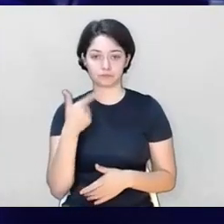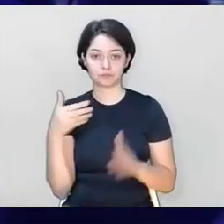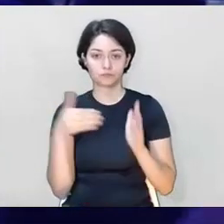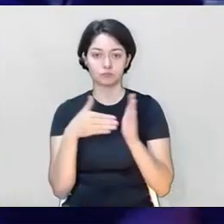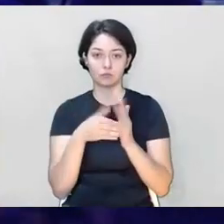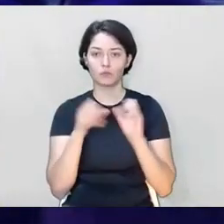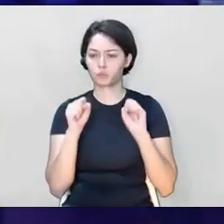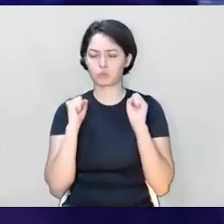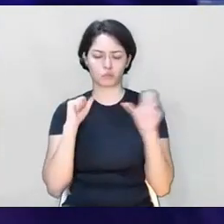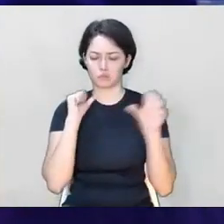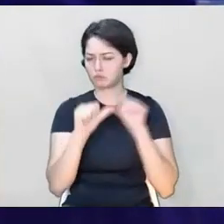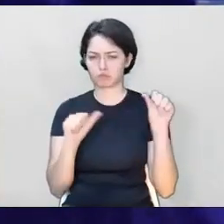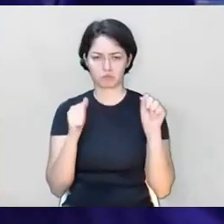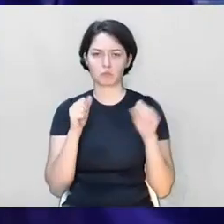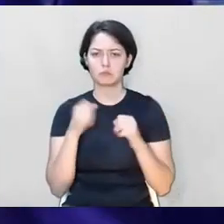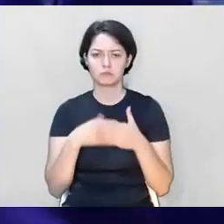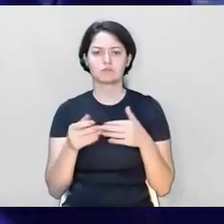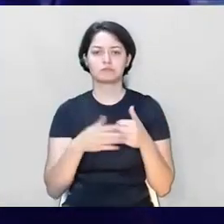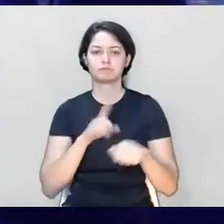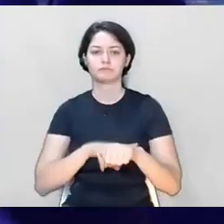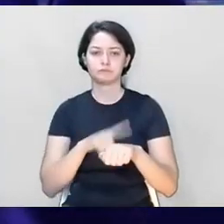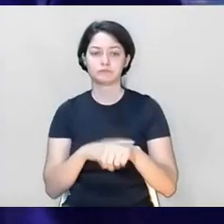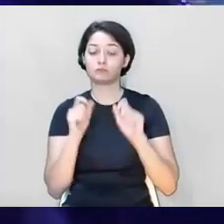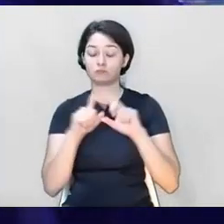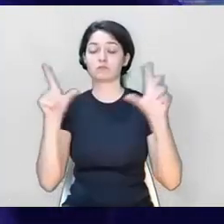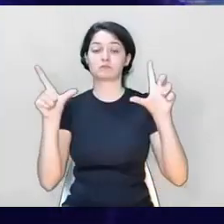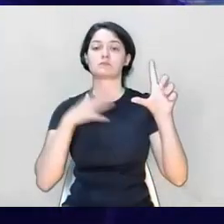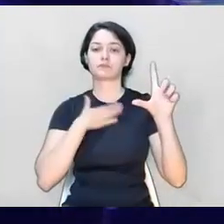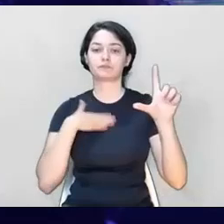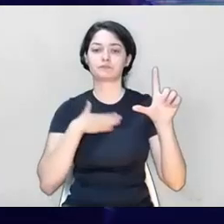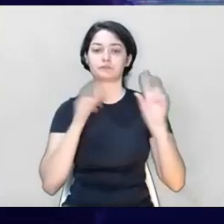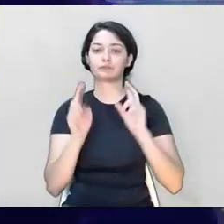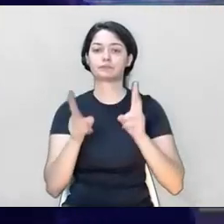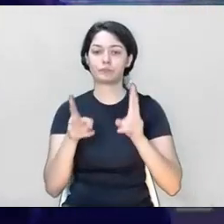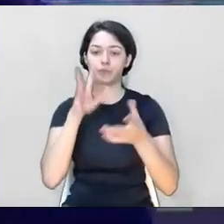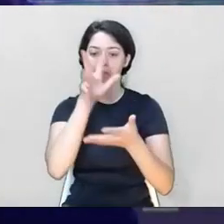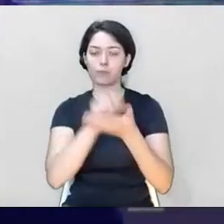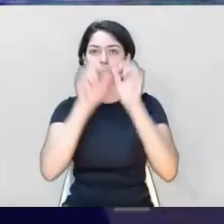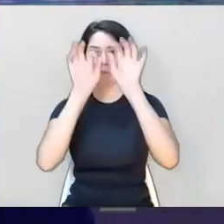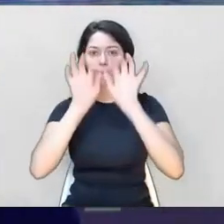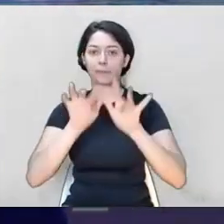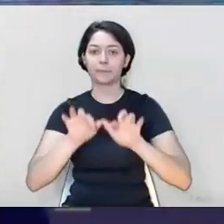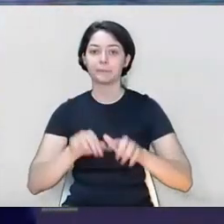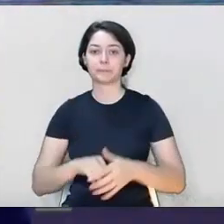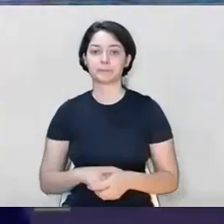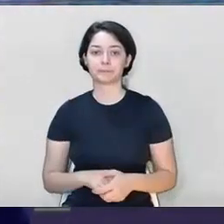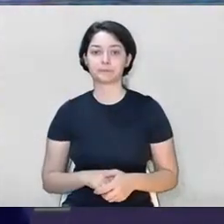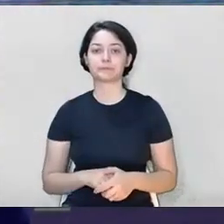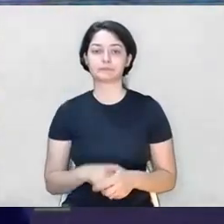that he pays, and he can change the limit whenever he wants. So he's clicked, and this is the banner. It says, record your personal